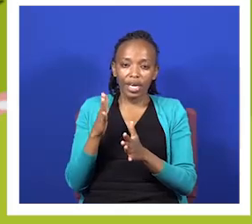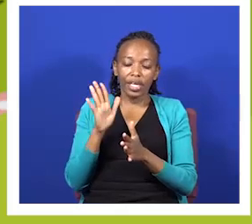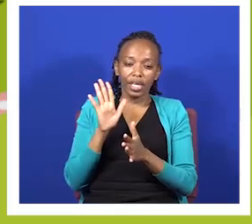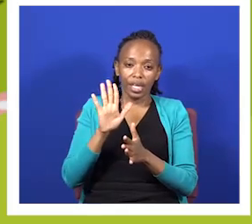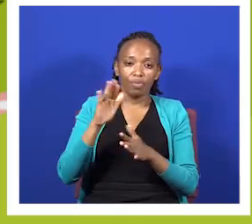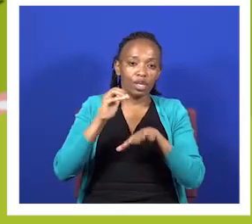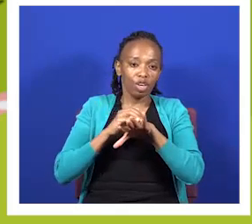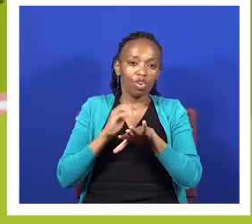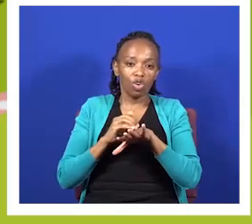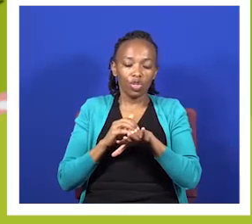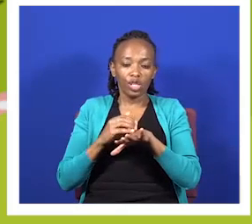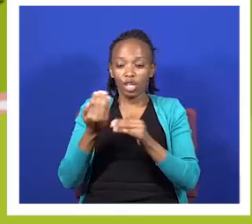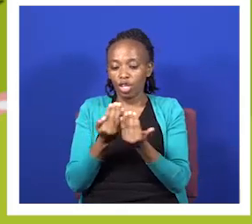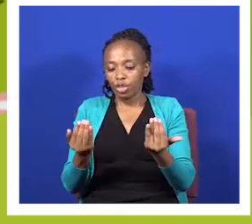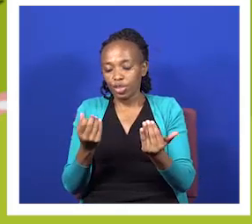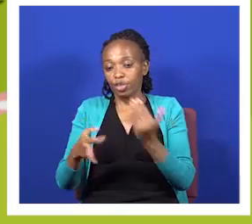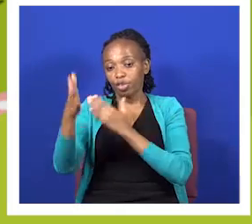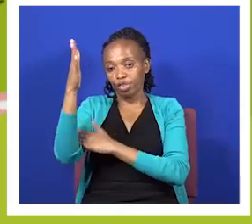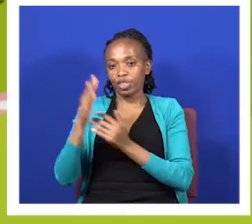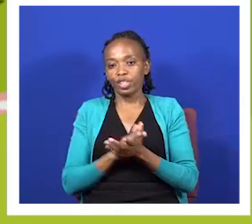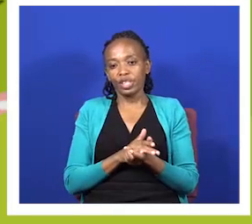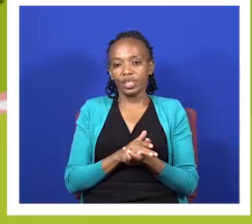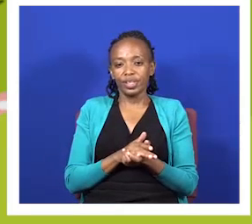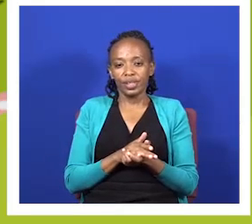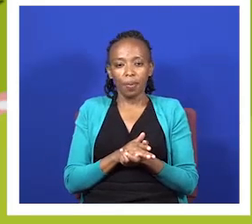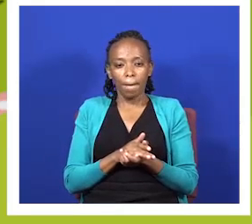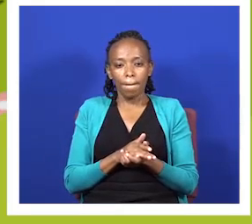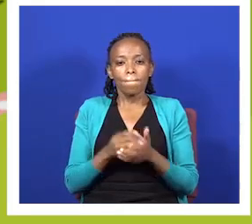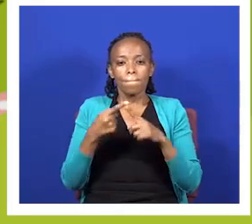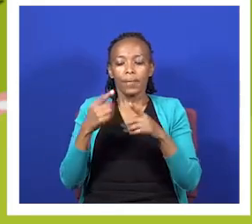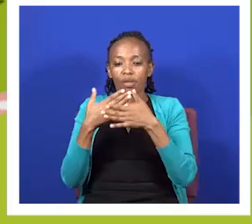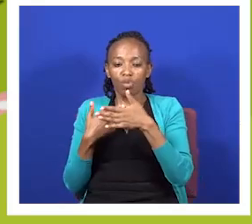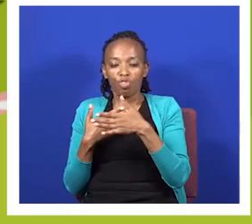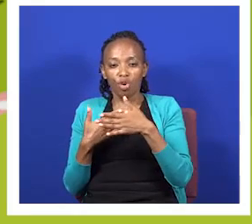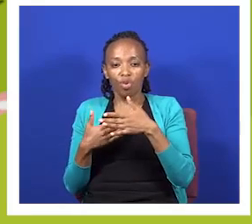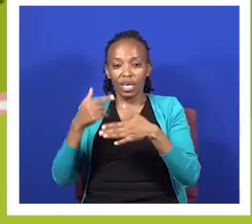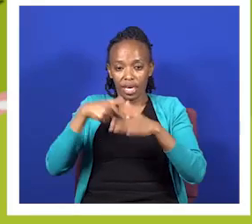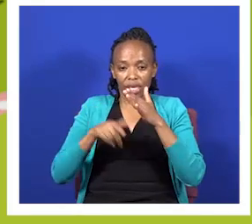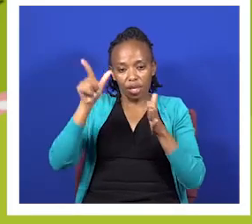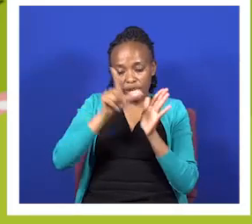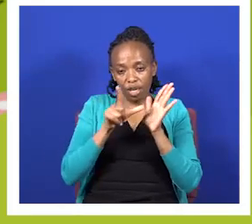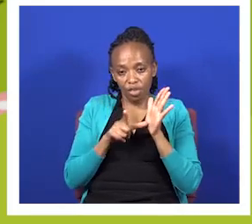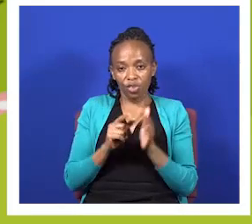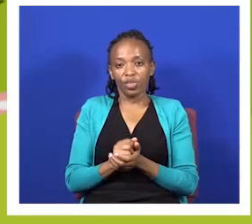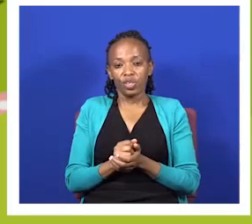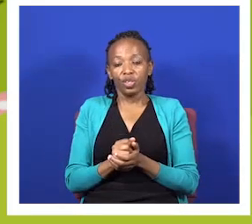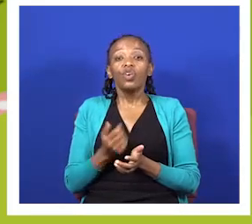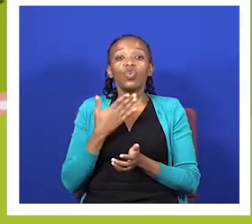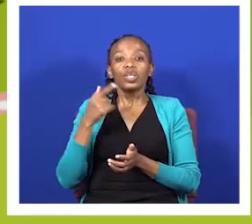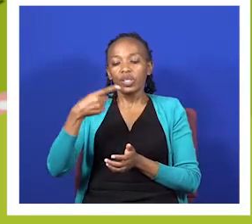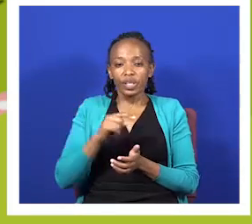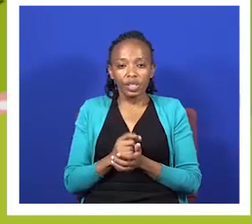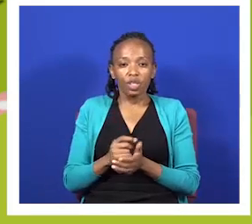they shall be called the children of God." But before we go into the lesson, boys and girls,